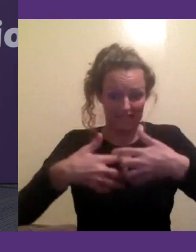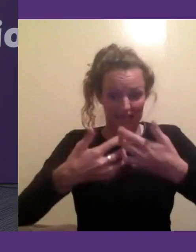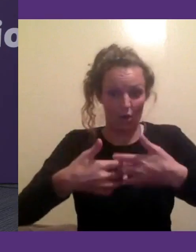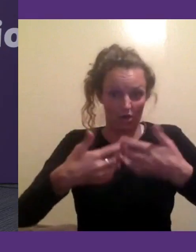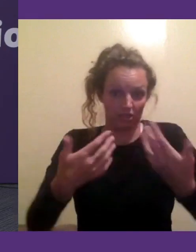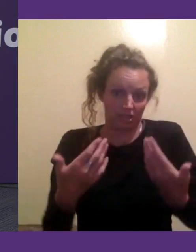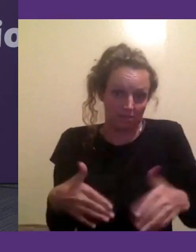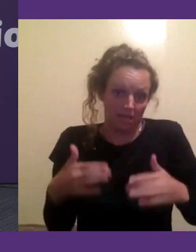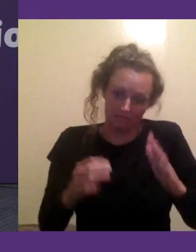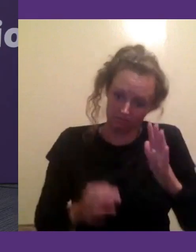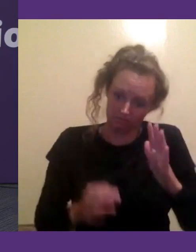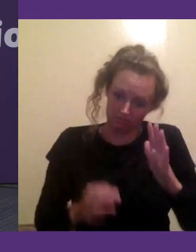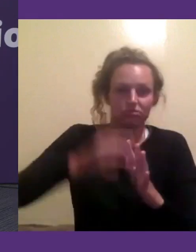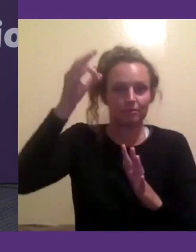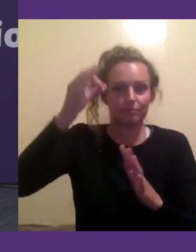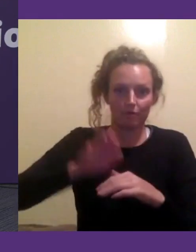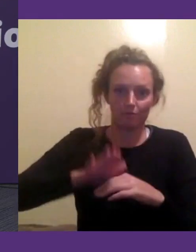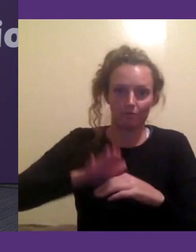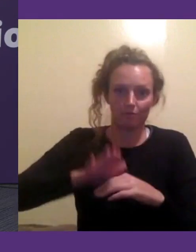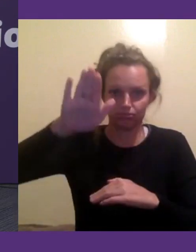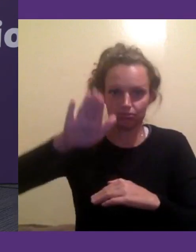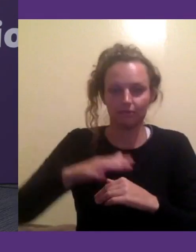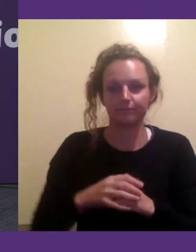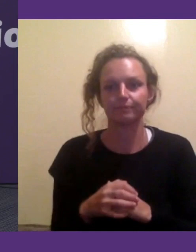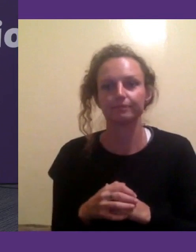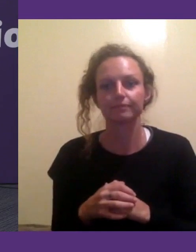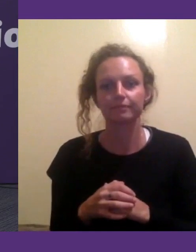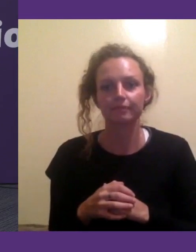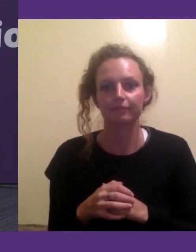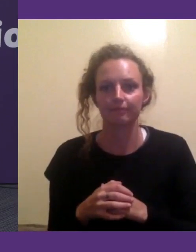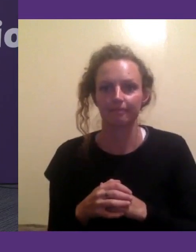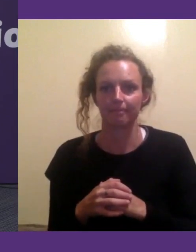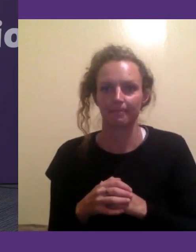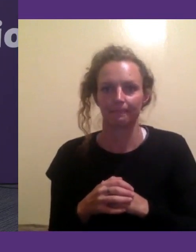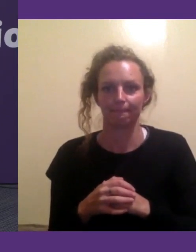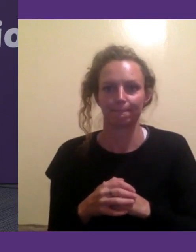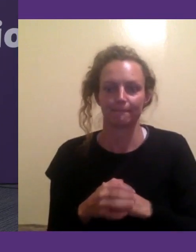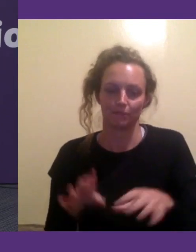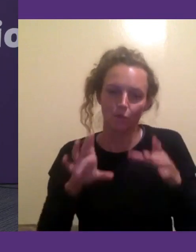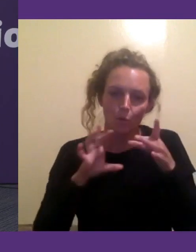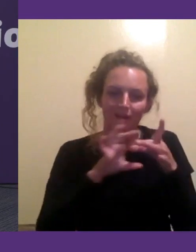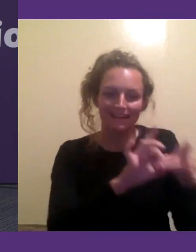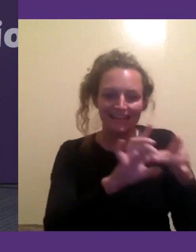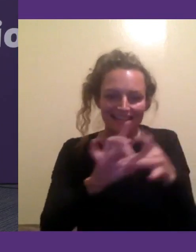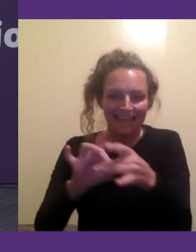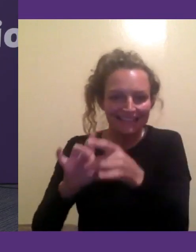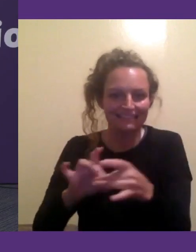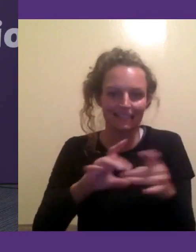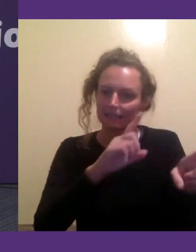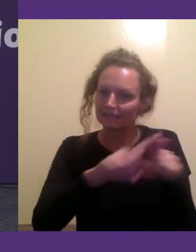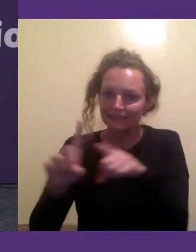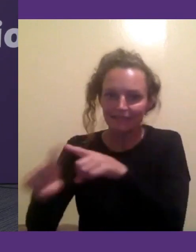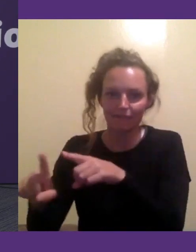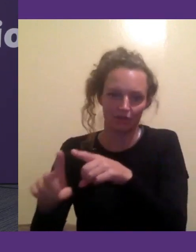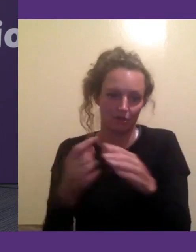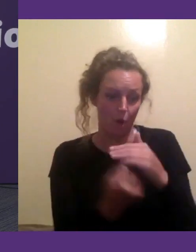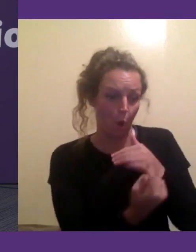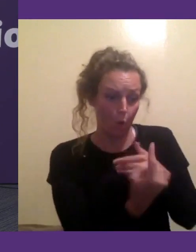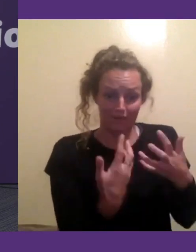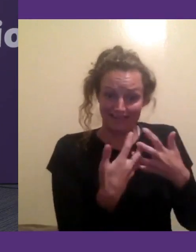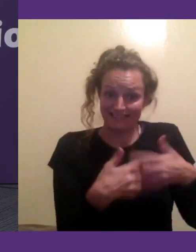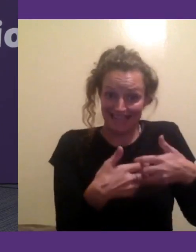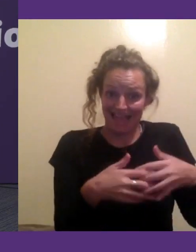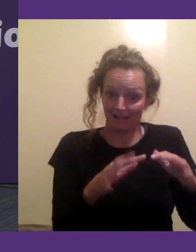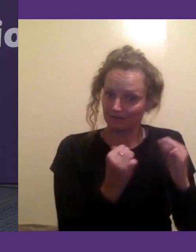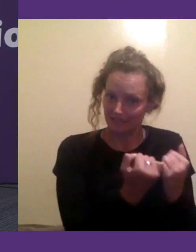standards, in the connecting in with all the different players, not just the tech companies necessarily, but all the people using it. Like Mali